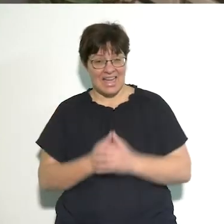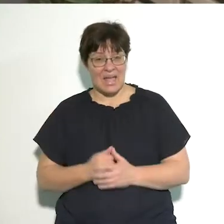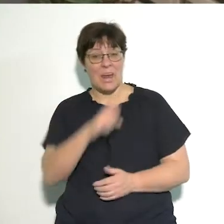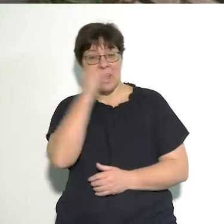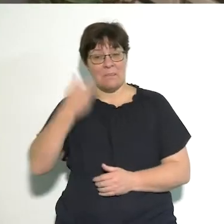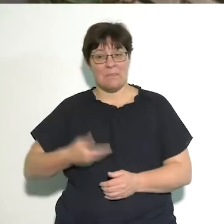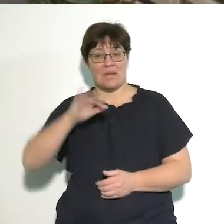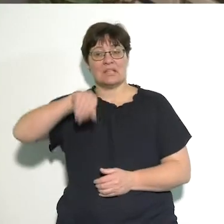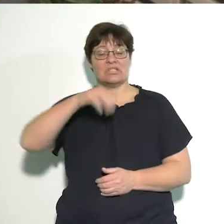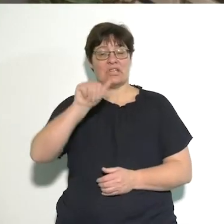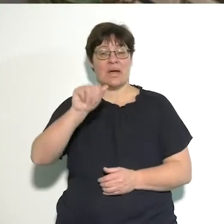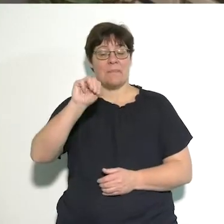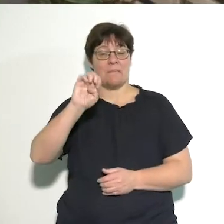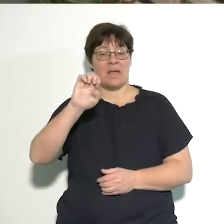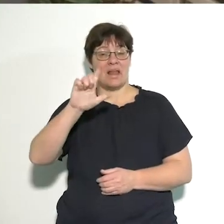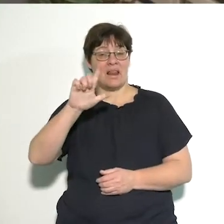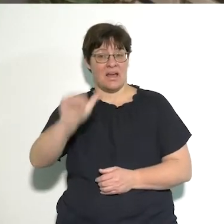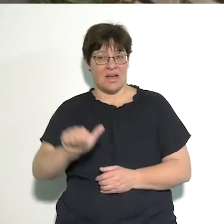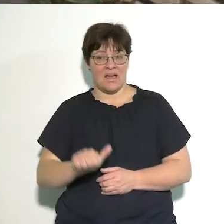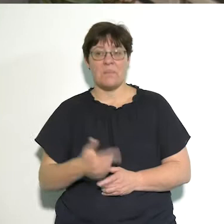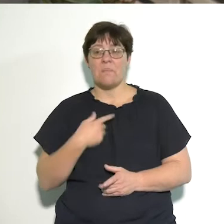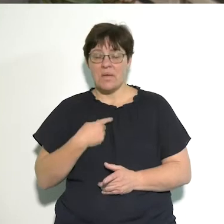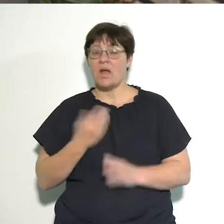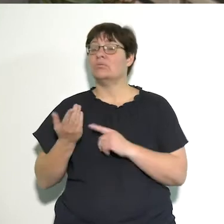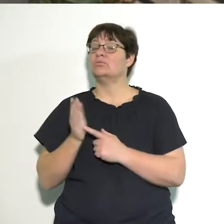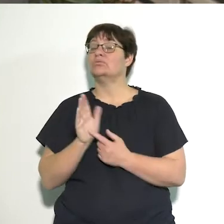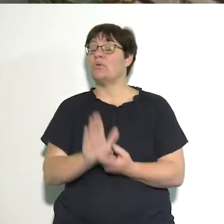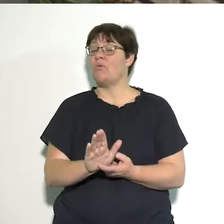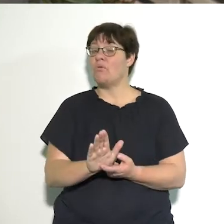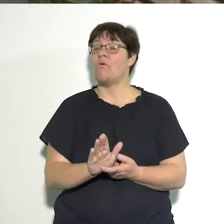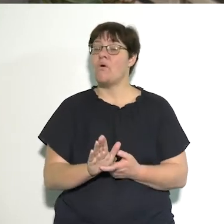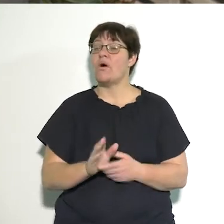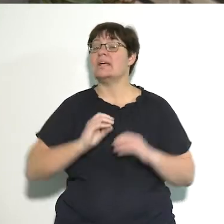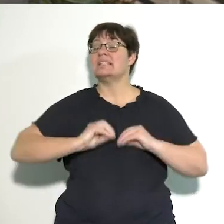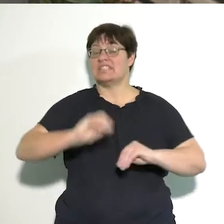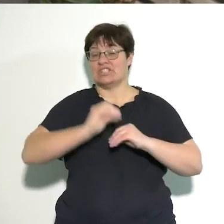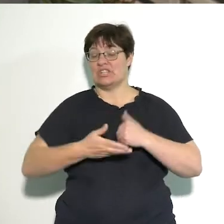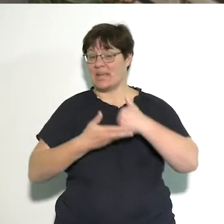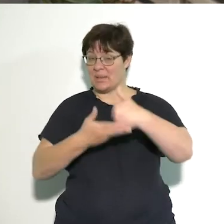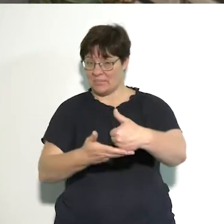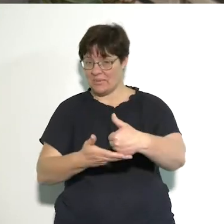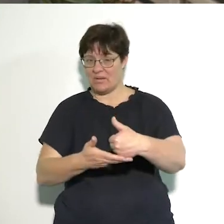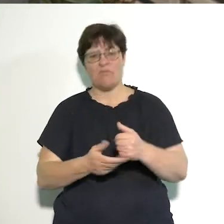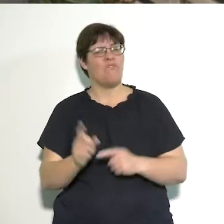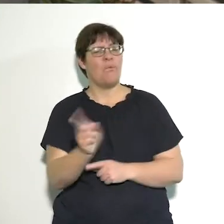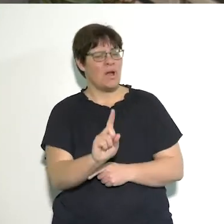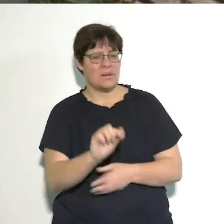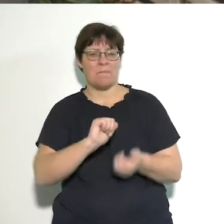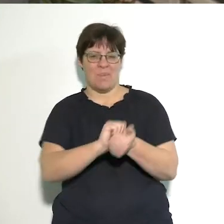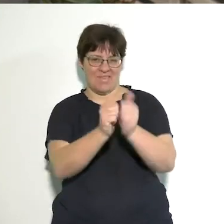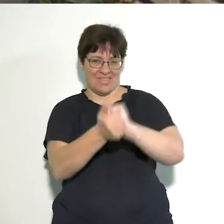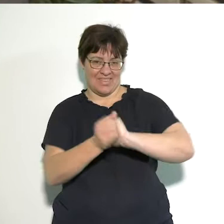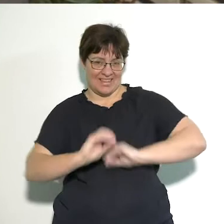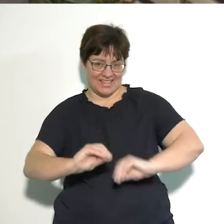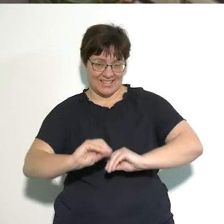Hi, I'm Jamela Kosa, and today I'll be showing you how to make a teaching aid for a maths